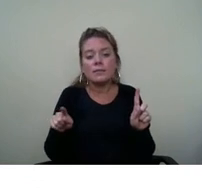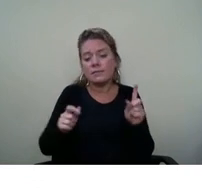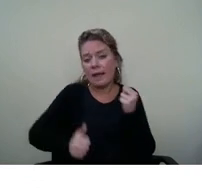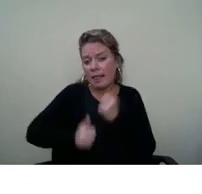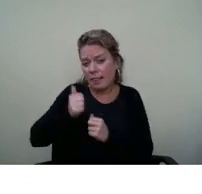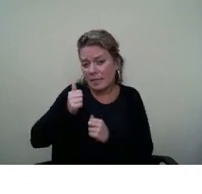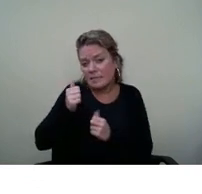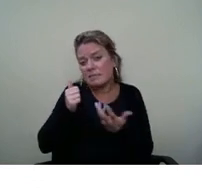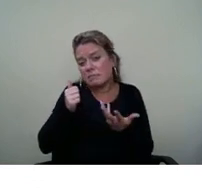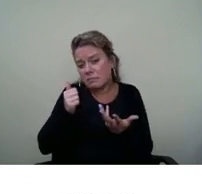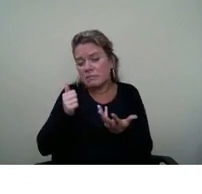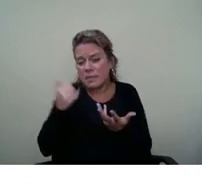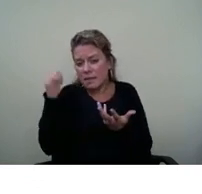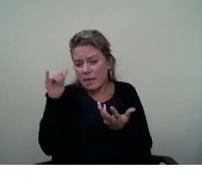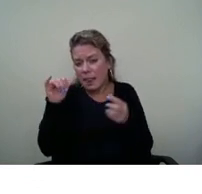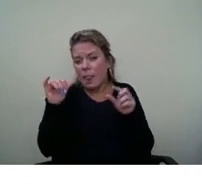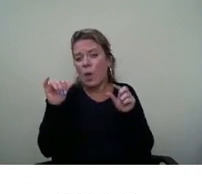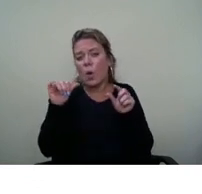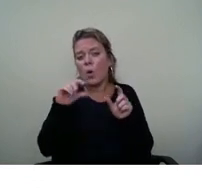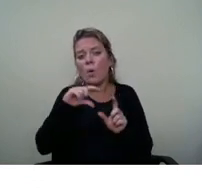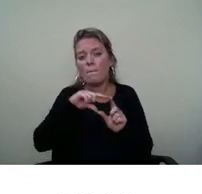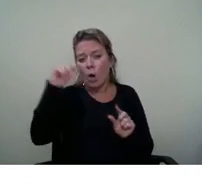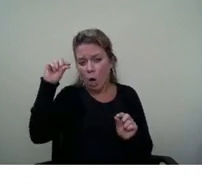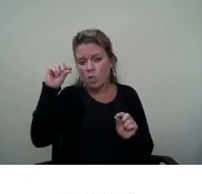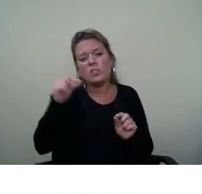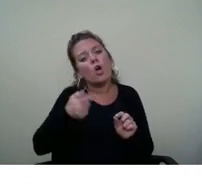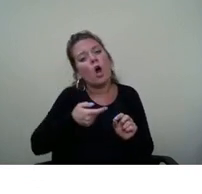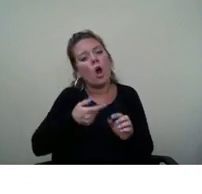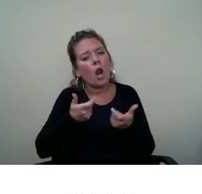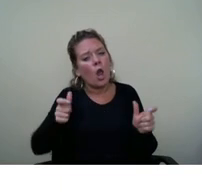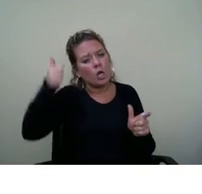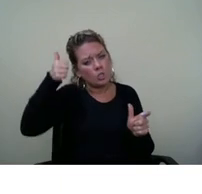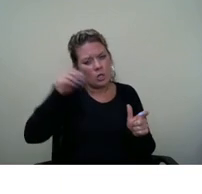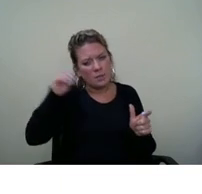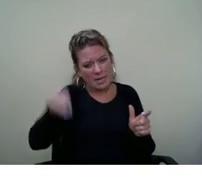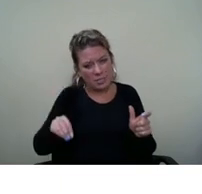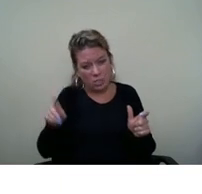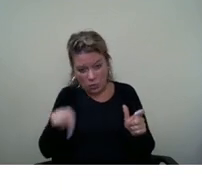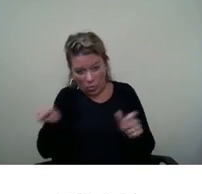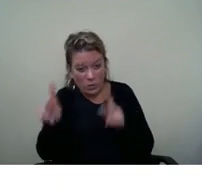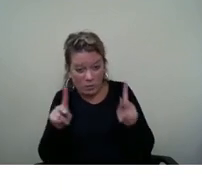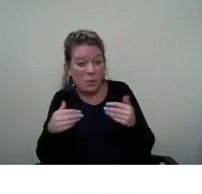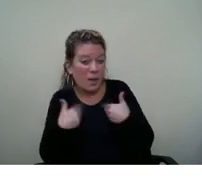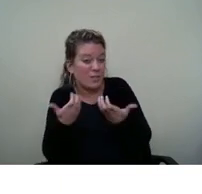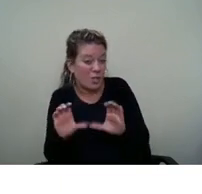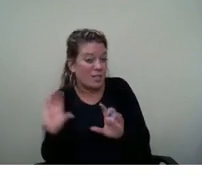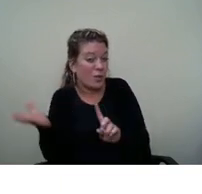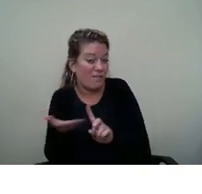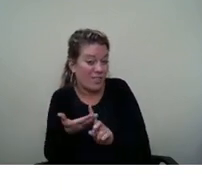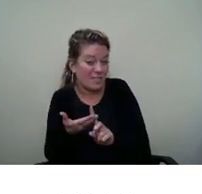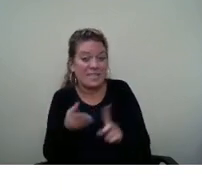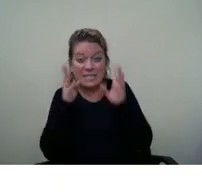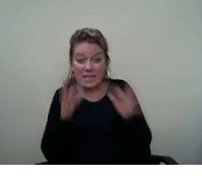the yellow bars are slightly larger percentages. So these people we have a chance of convincing. Definitely not is